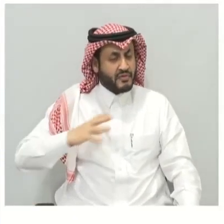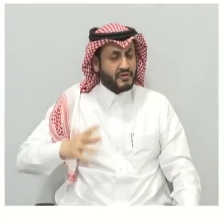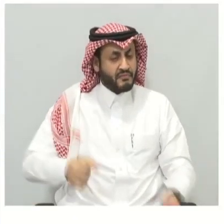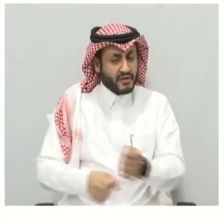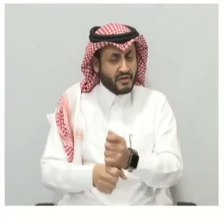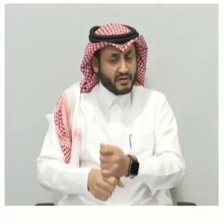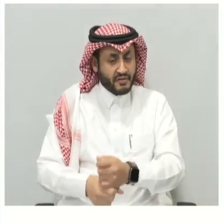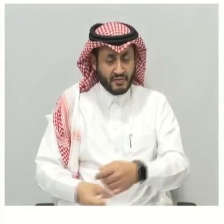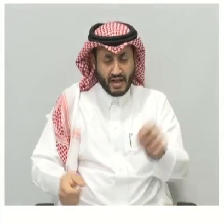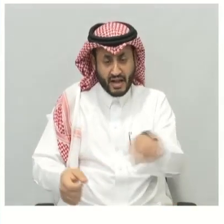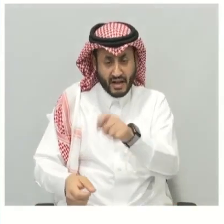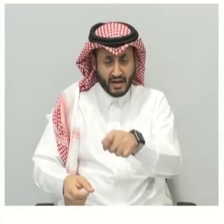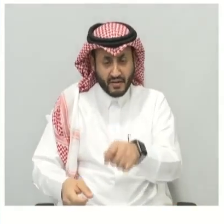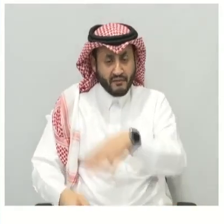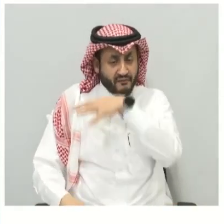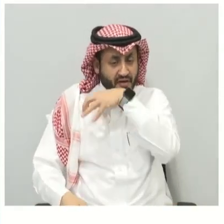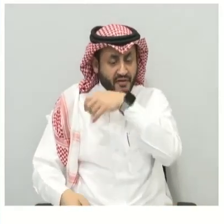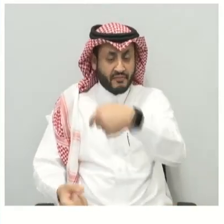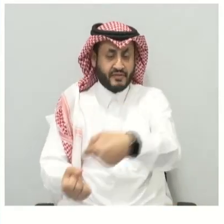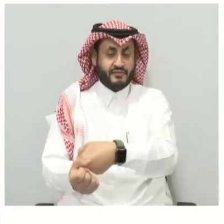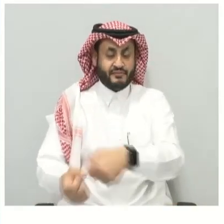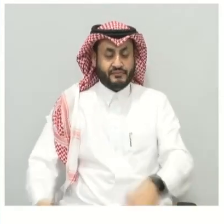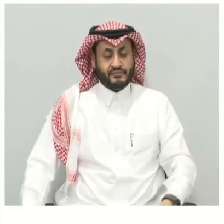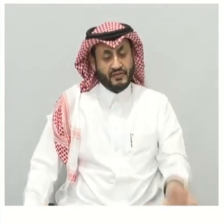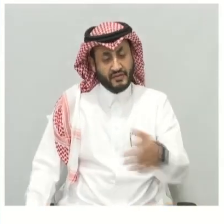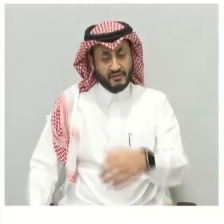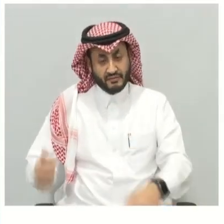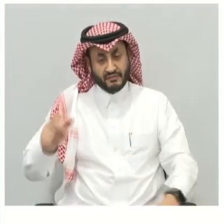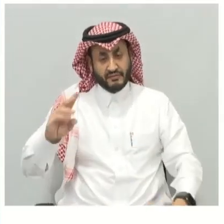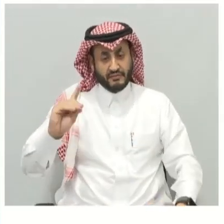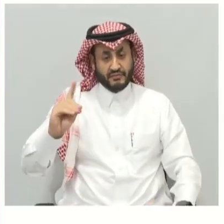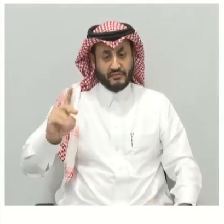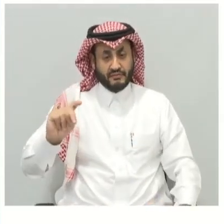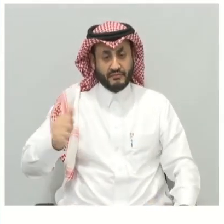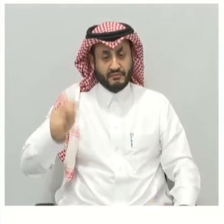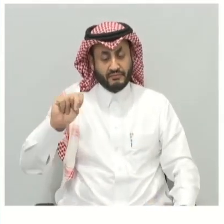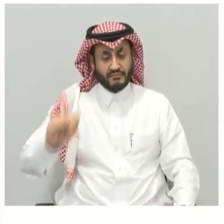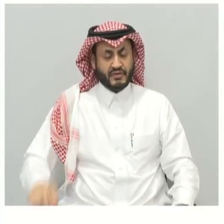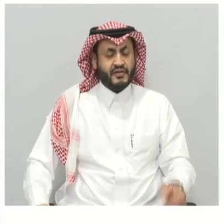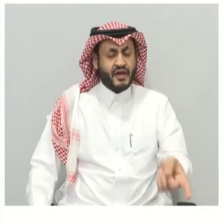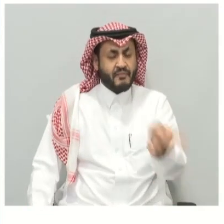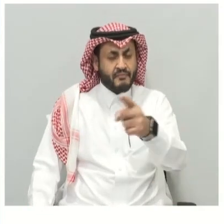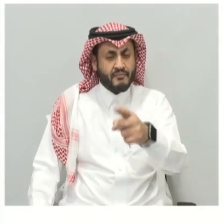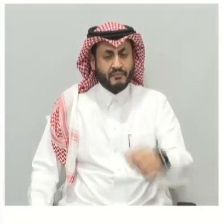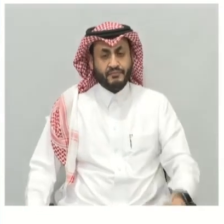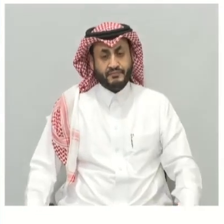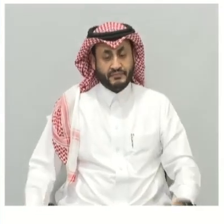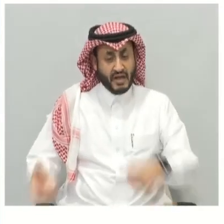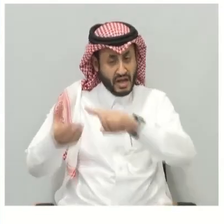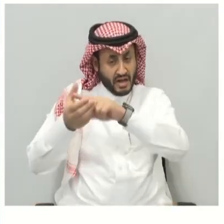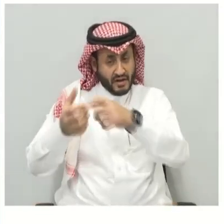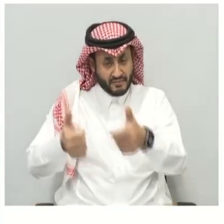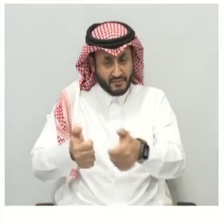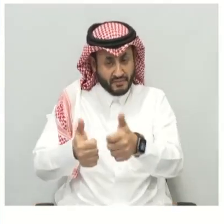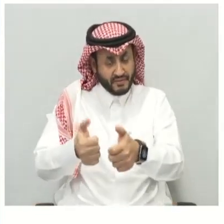my father works as a doctor. While Adnan says I want to be a designer